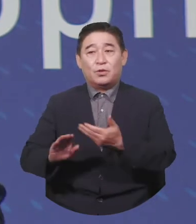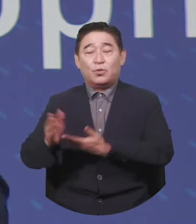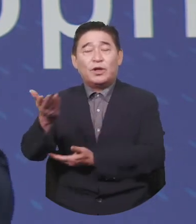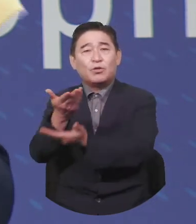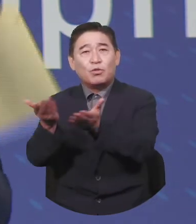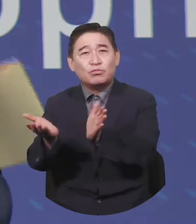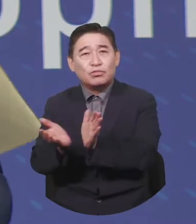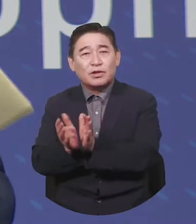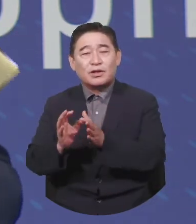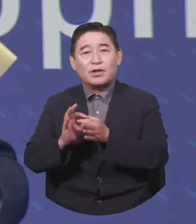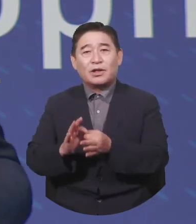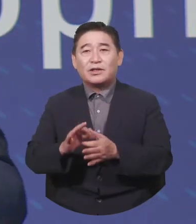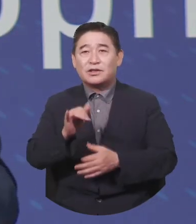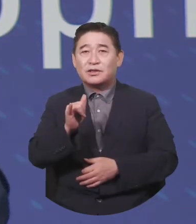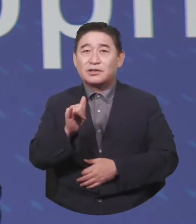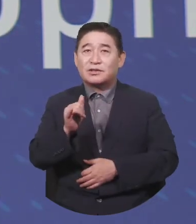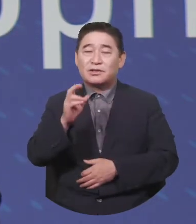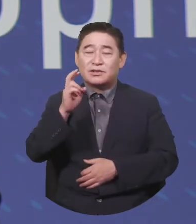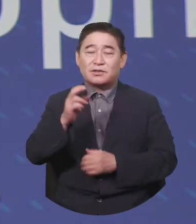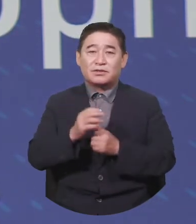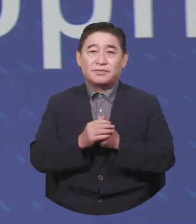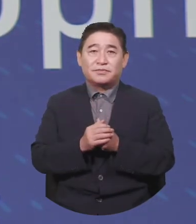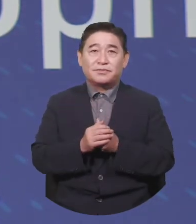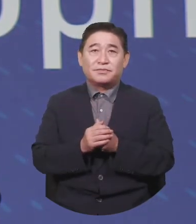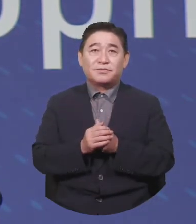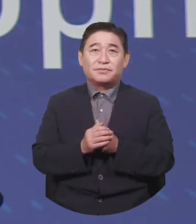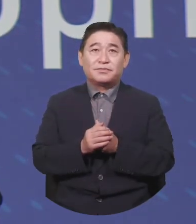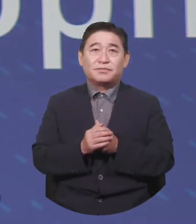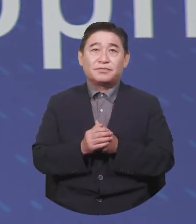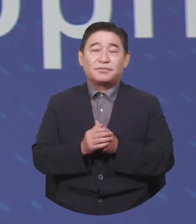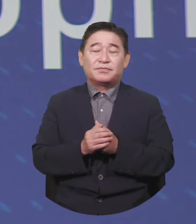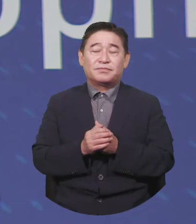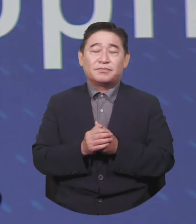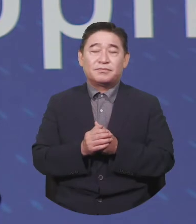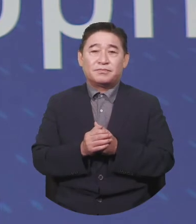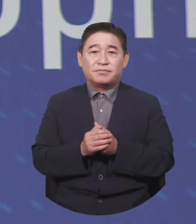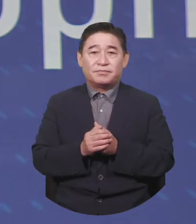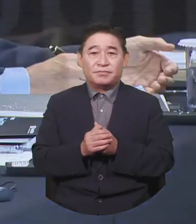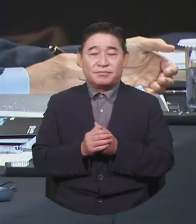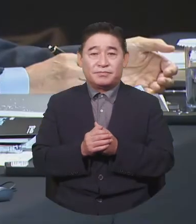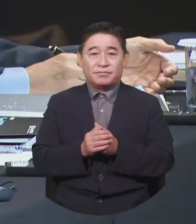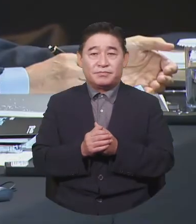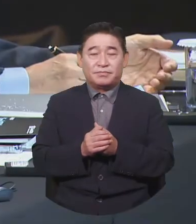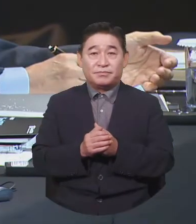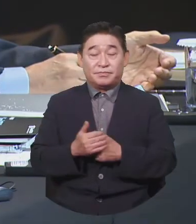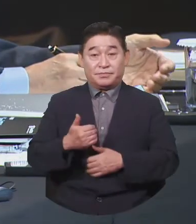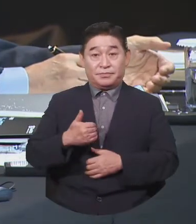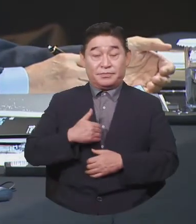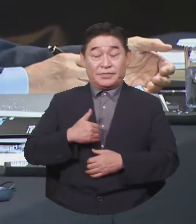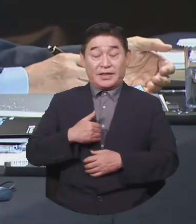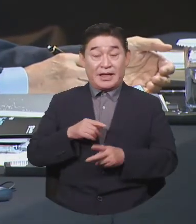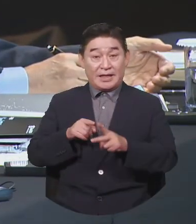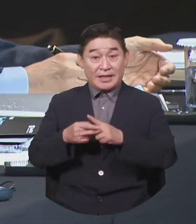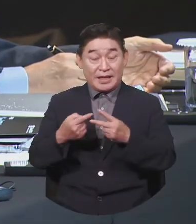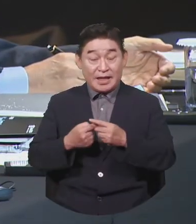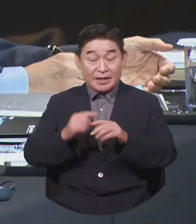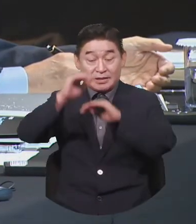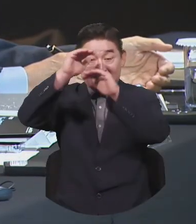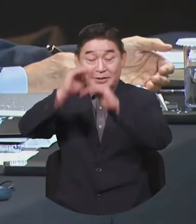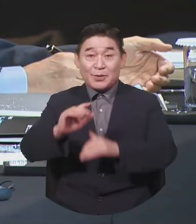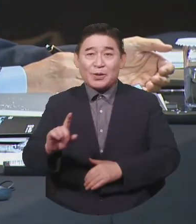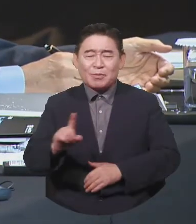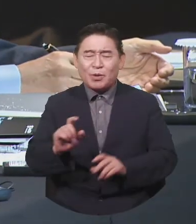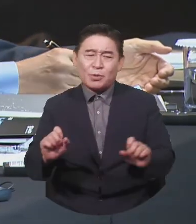might also, bring in something in addition. So my understanding is this is a parallel approach.